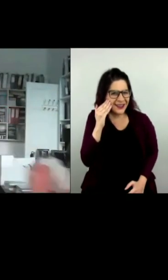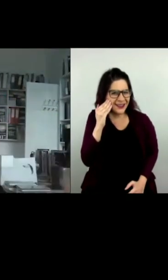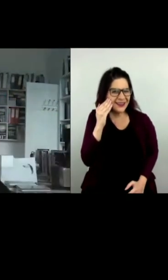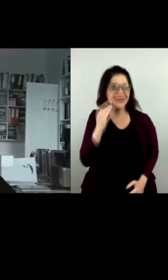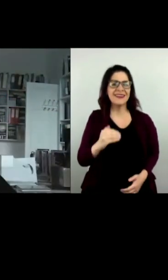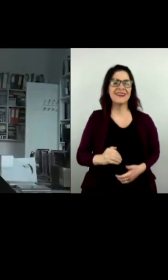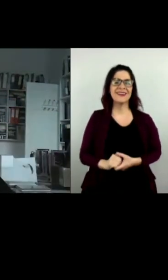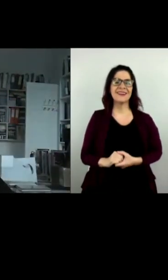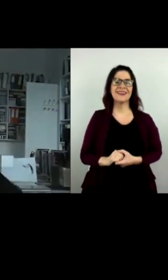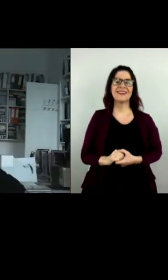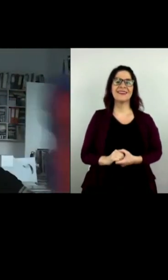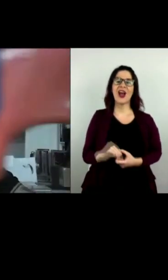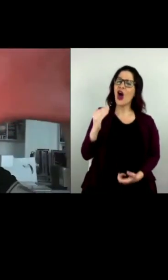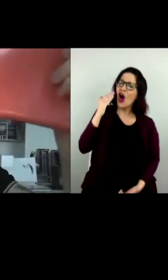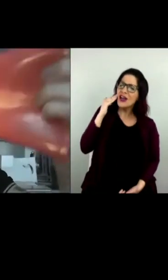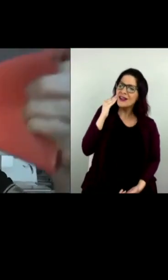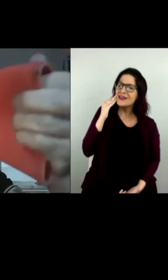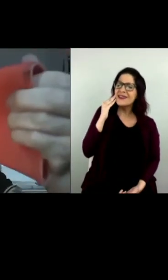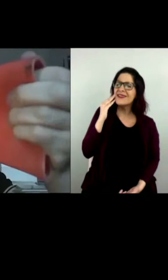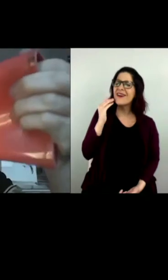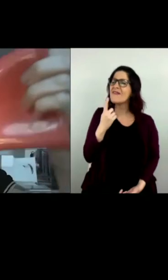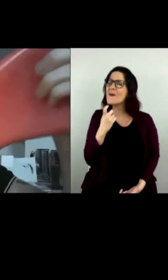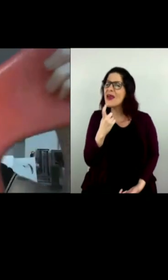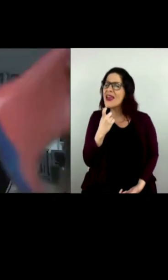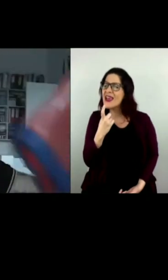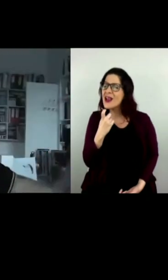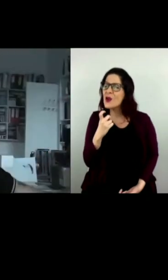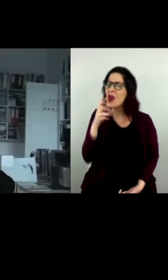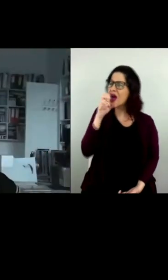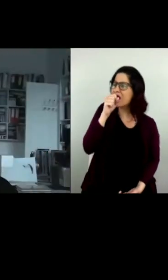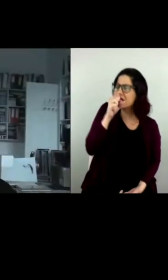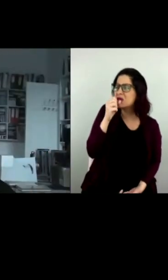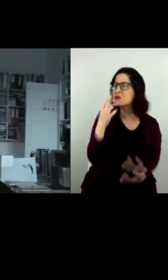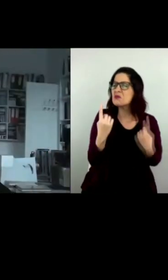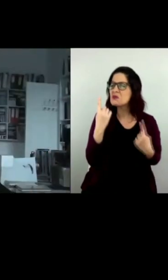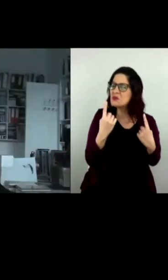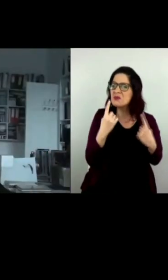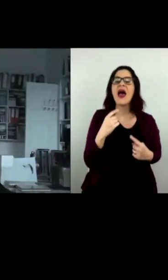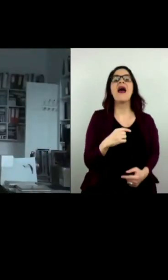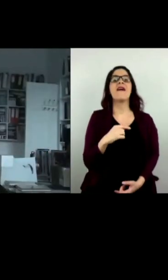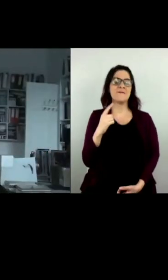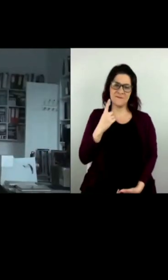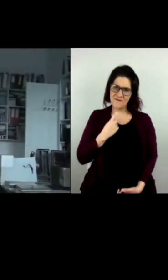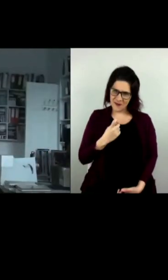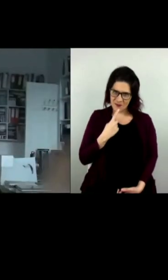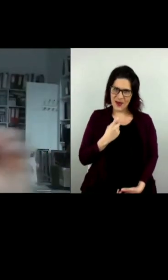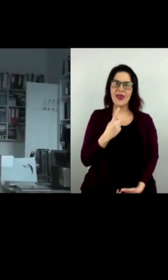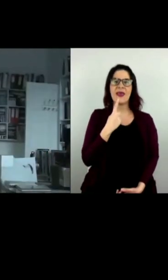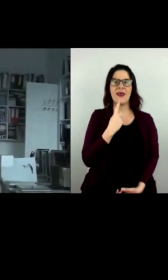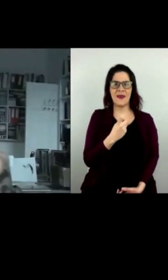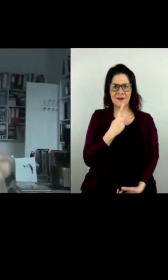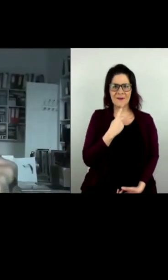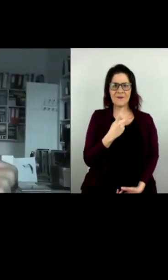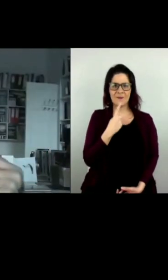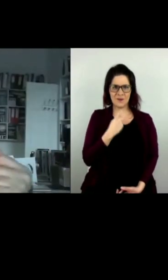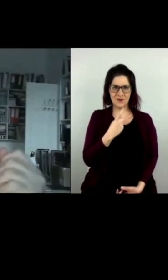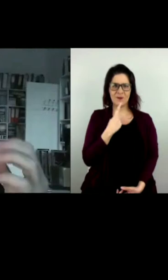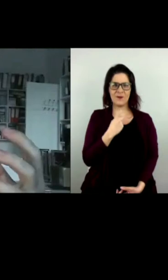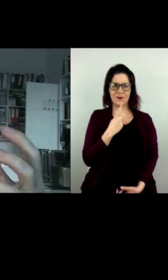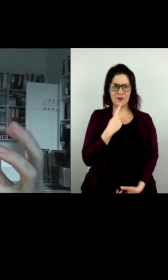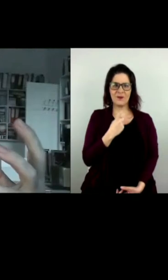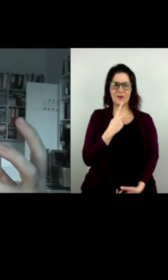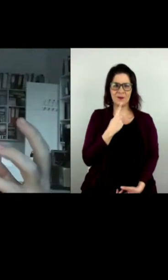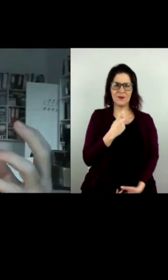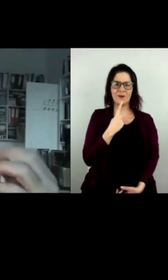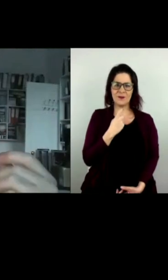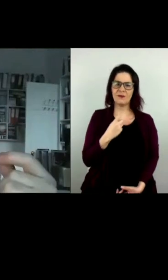They are red or pinky or orange? Sort of red. In the 1990s, I